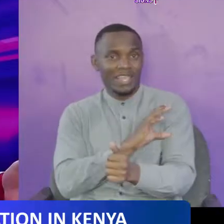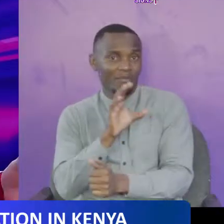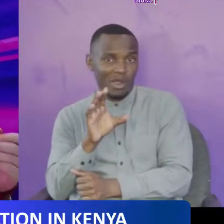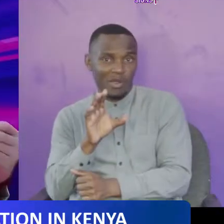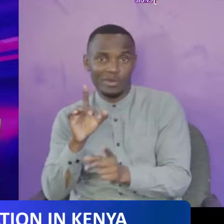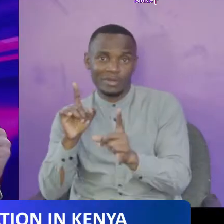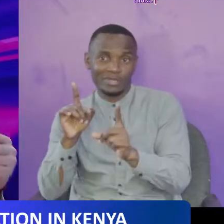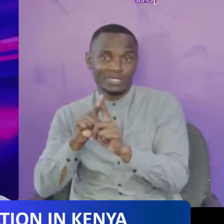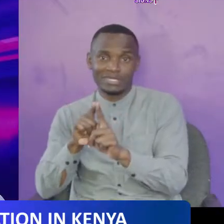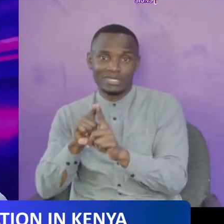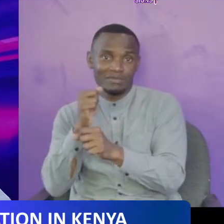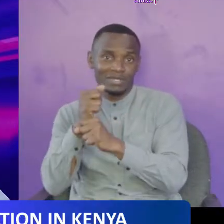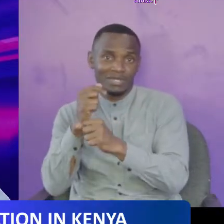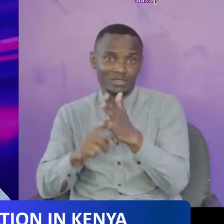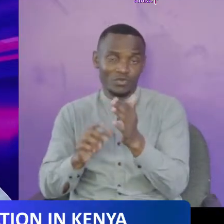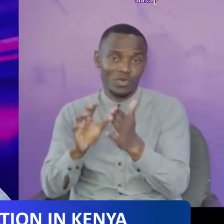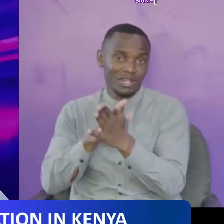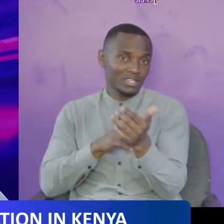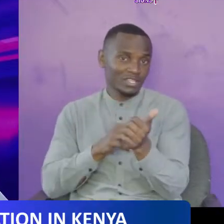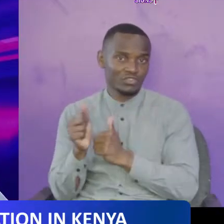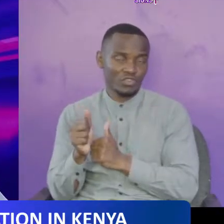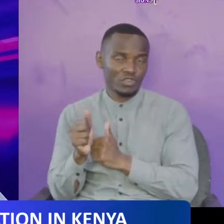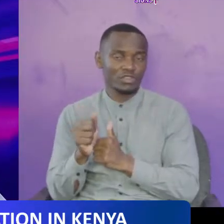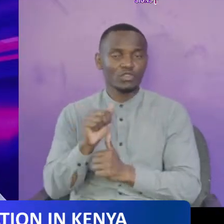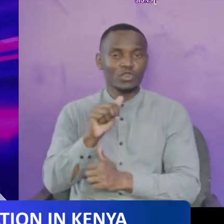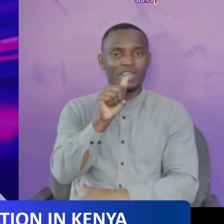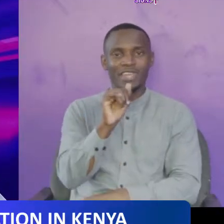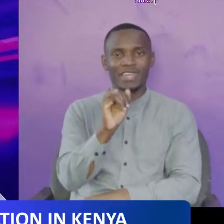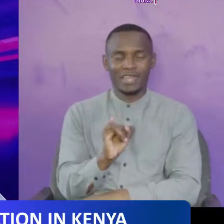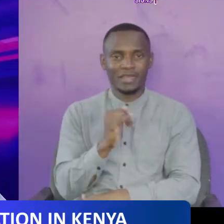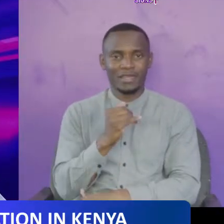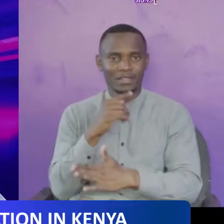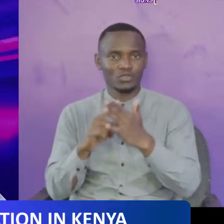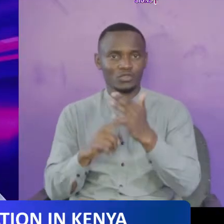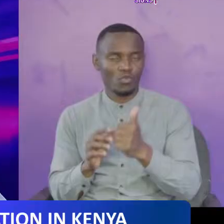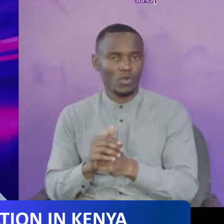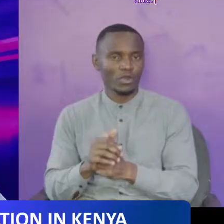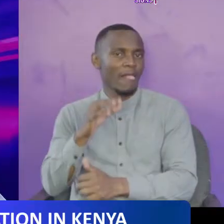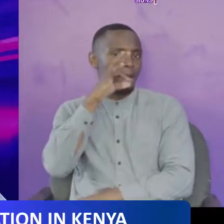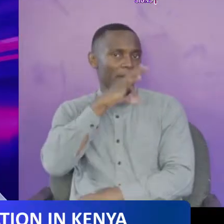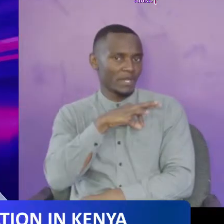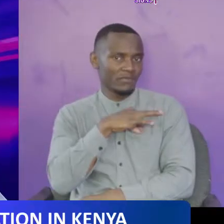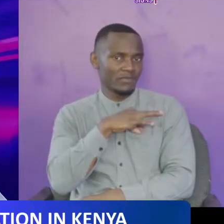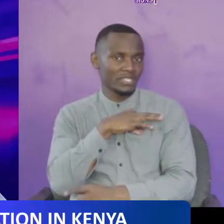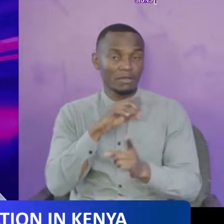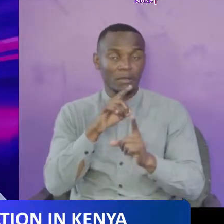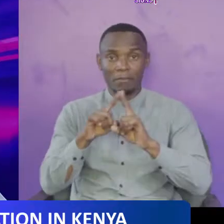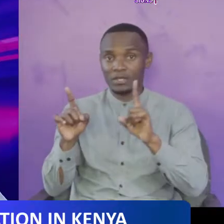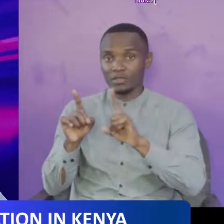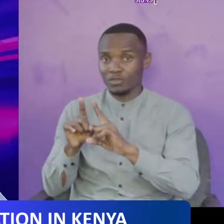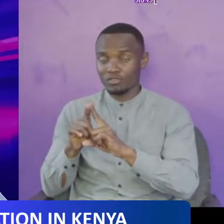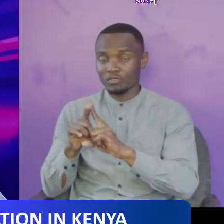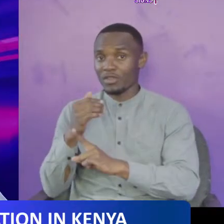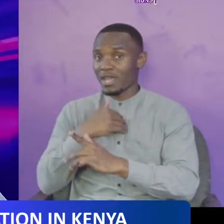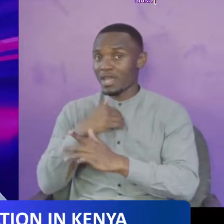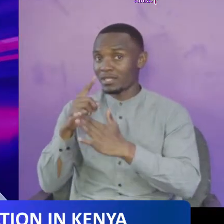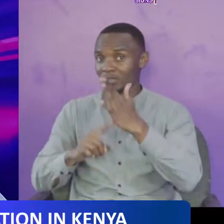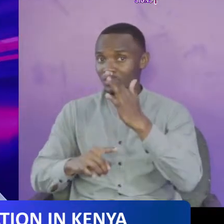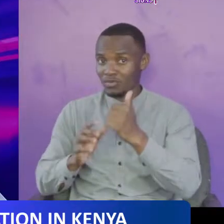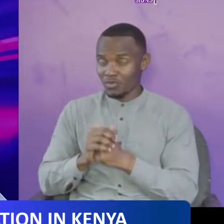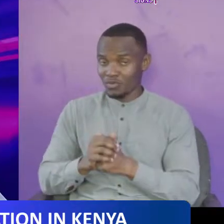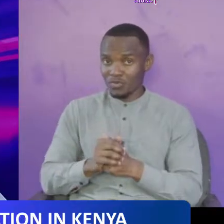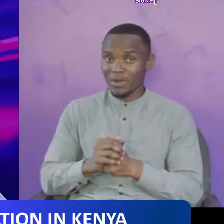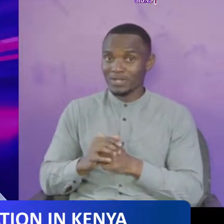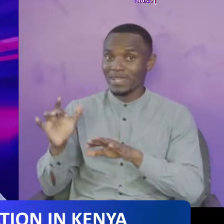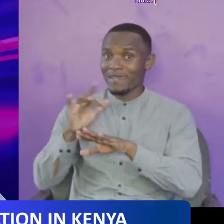pros and it has its cons. You've extensively spoken about the pros, how it can make education easy, how it can make education accessible, but